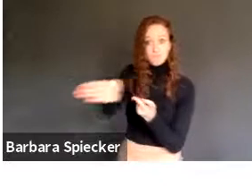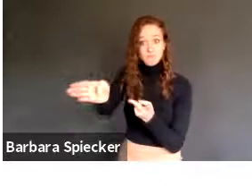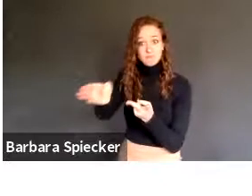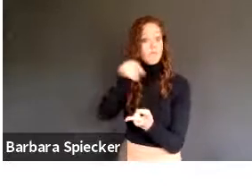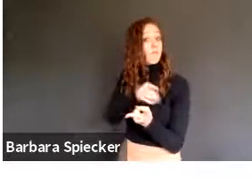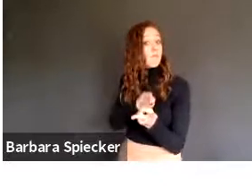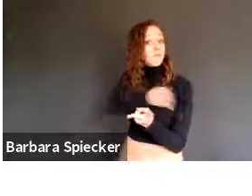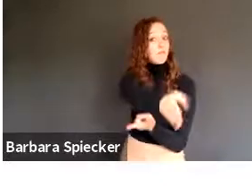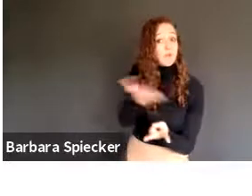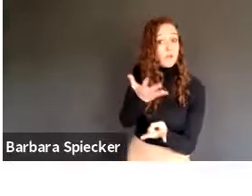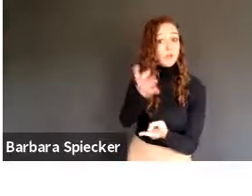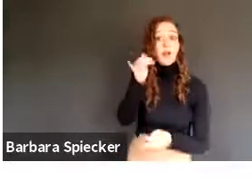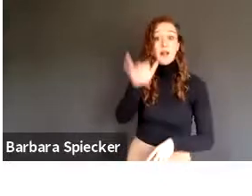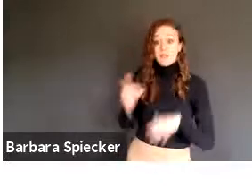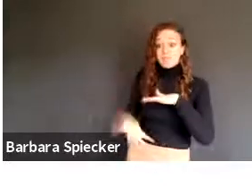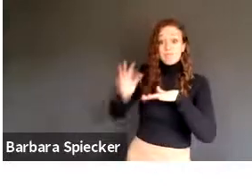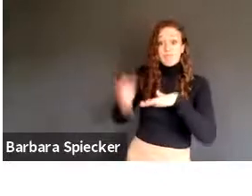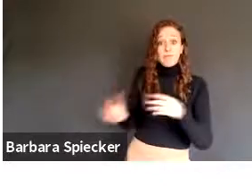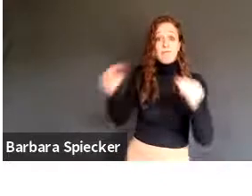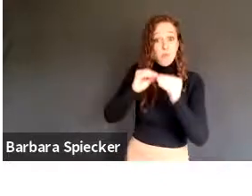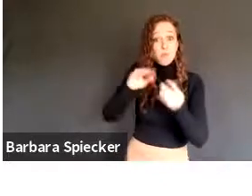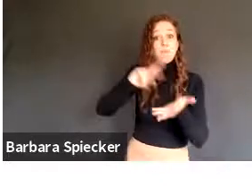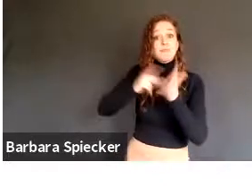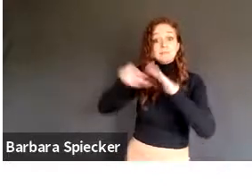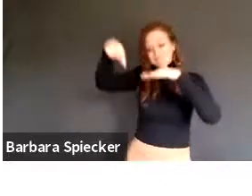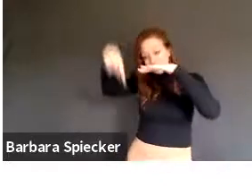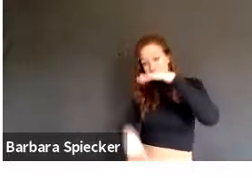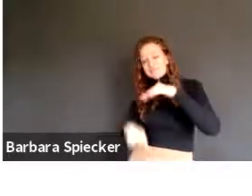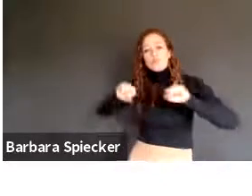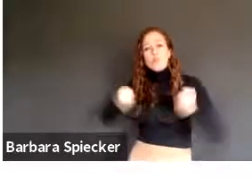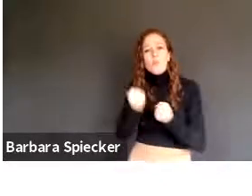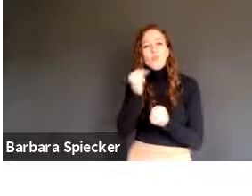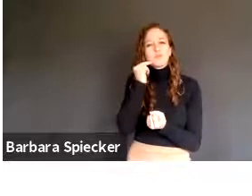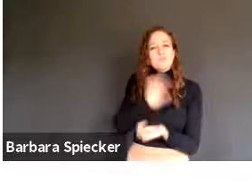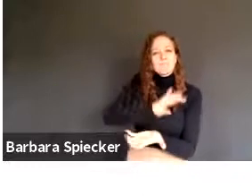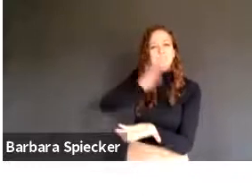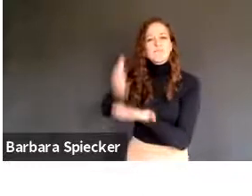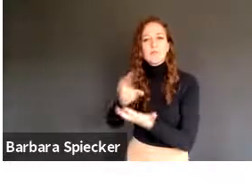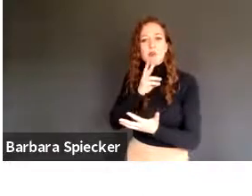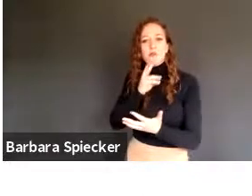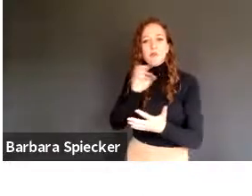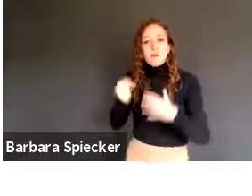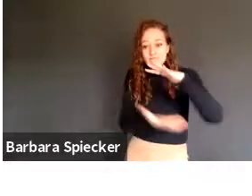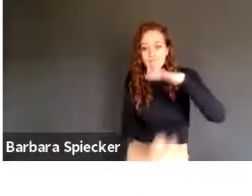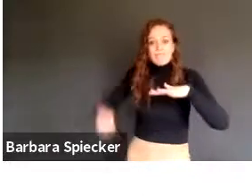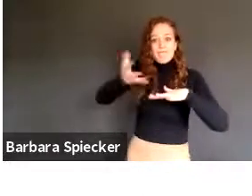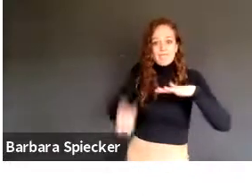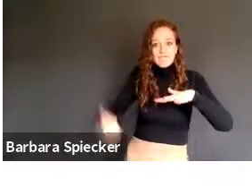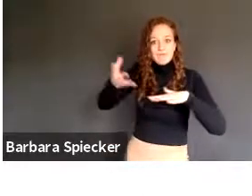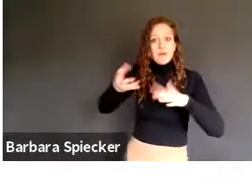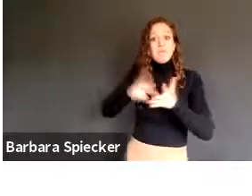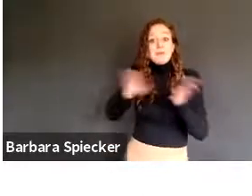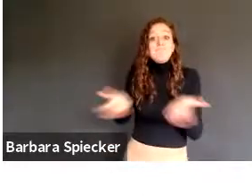However, the biological effects of climate-mediated intensification of coastal upwelling on regional scales still remains